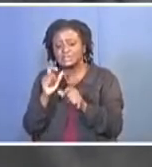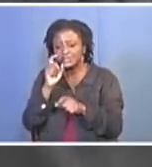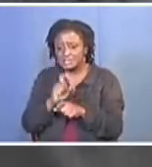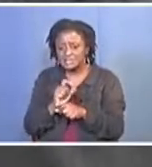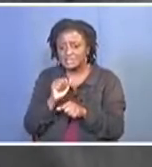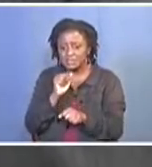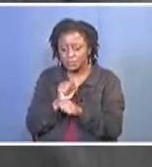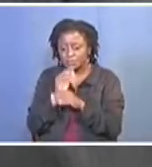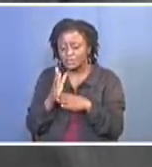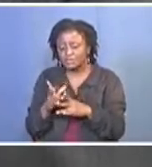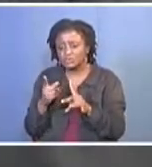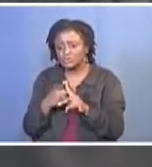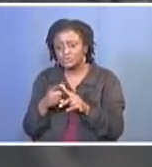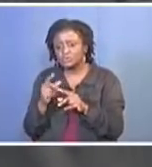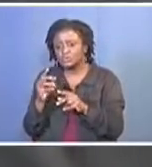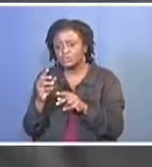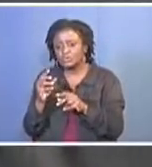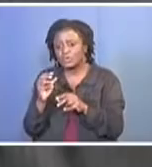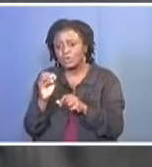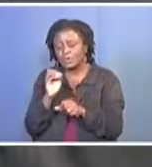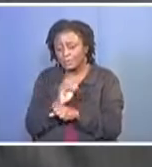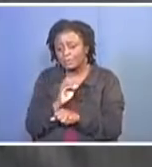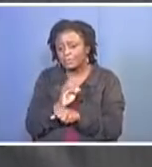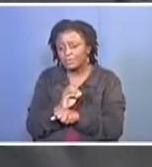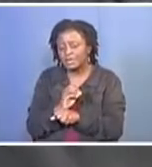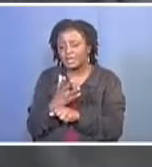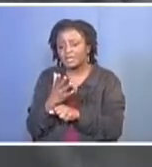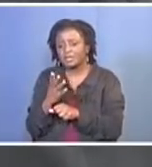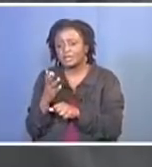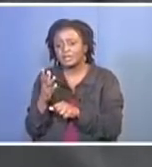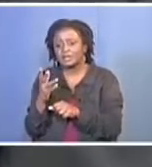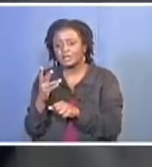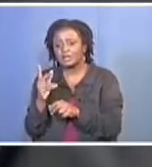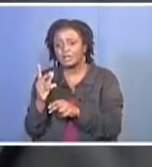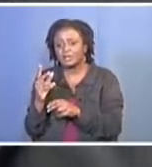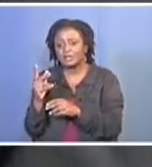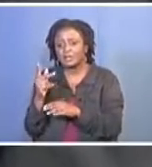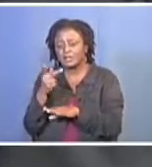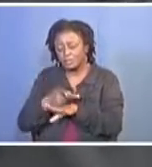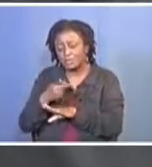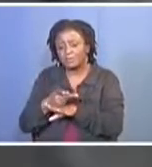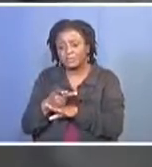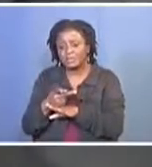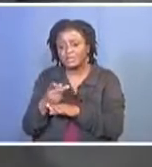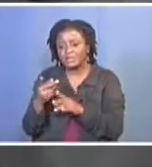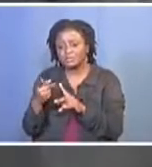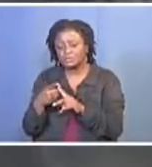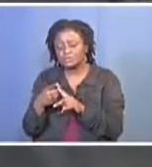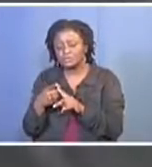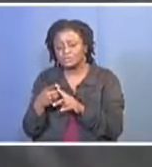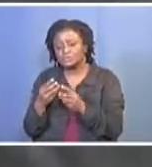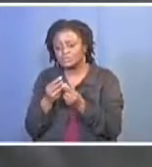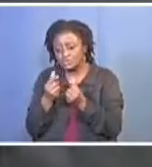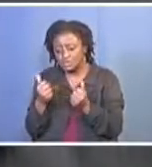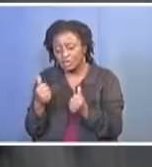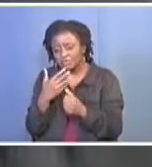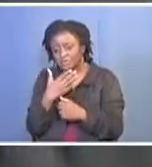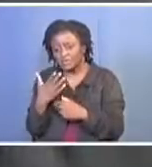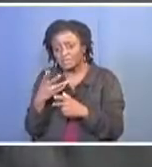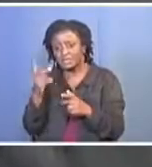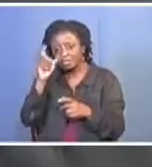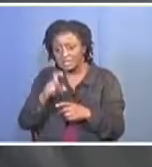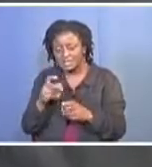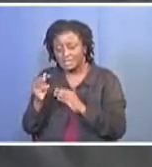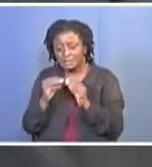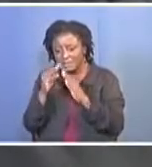property. So really, to solve the issue, they need a manager, a brand, a network